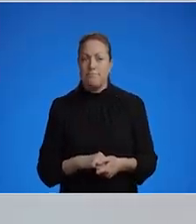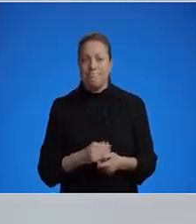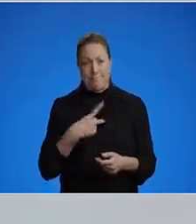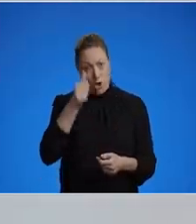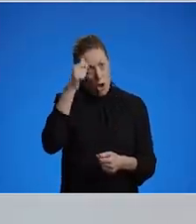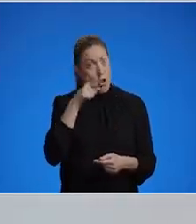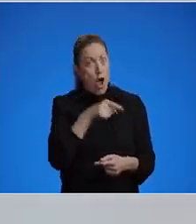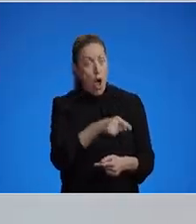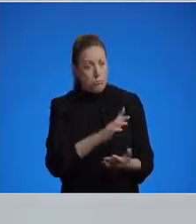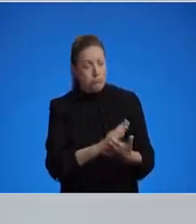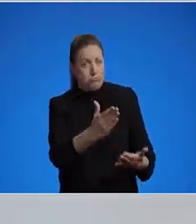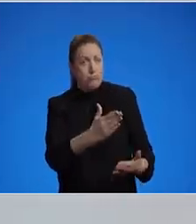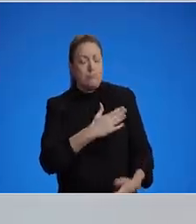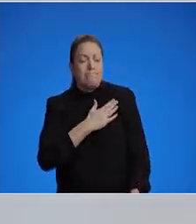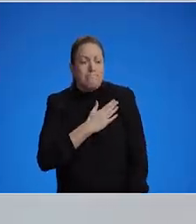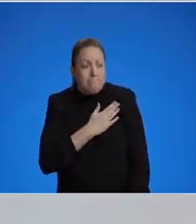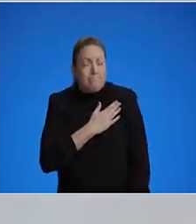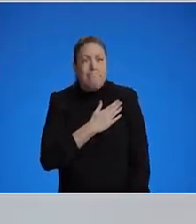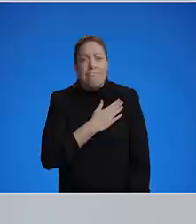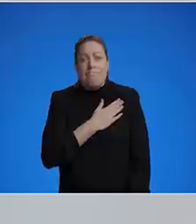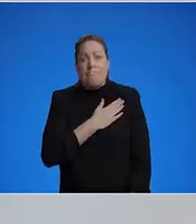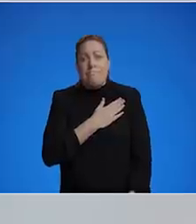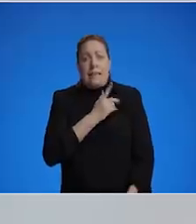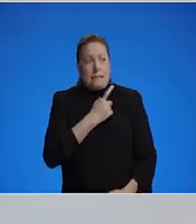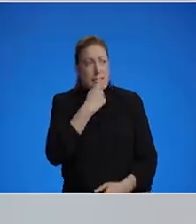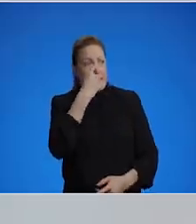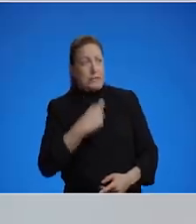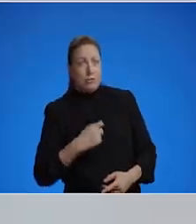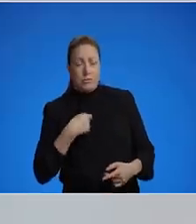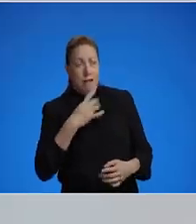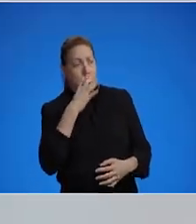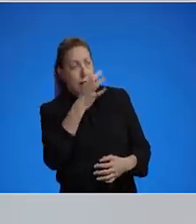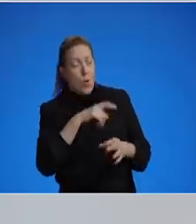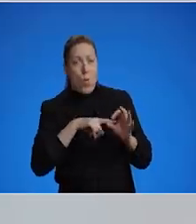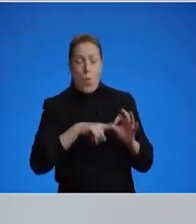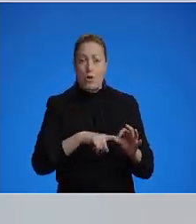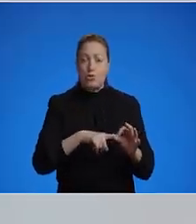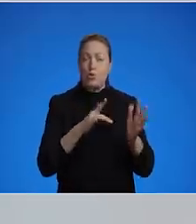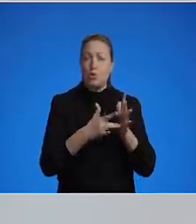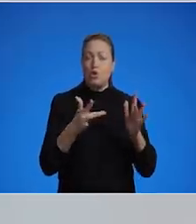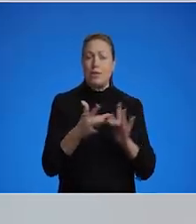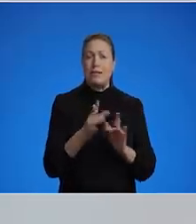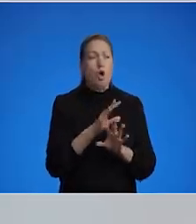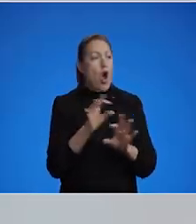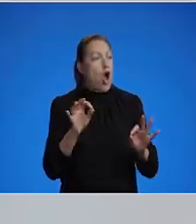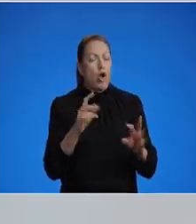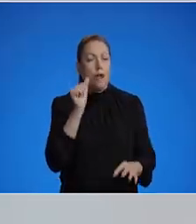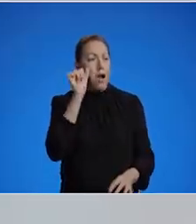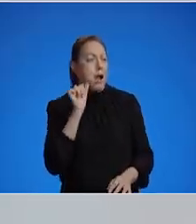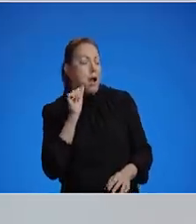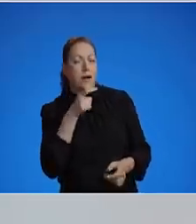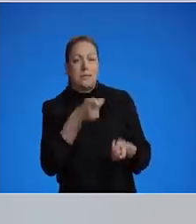had sincerity of heart. He was genuine in what he was doing. Or else Christ would have called him out on it. Or the